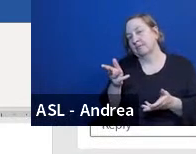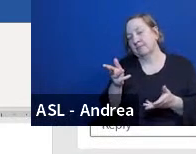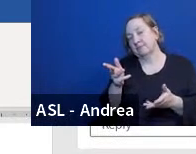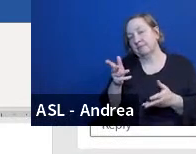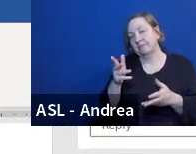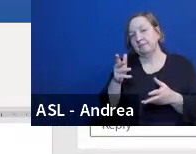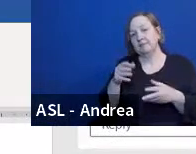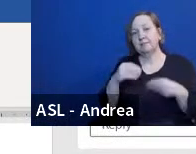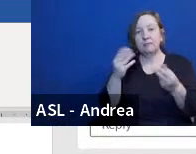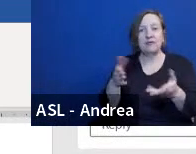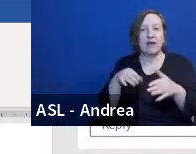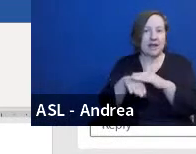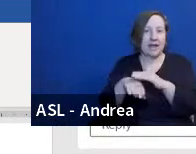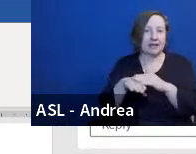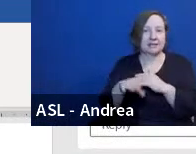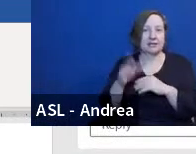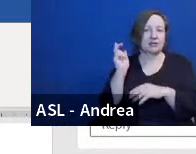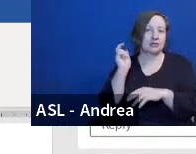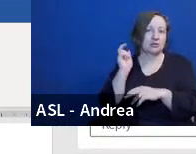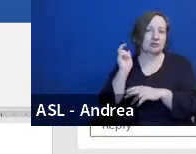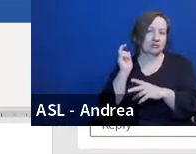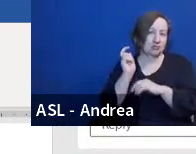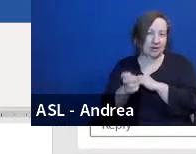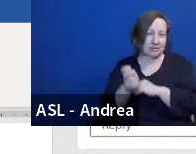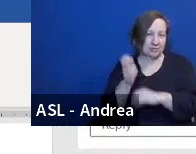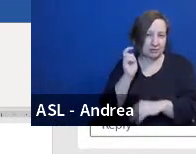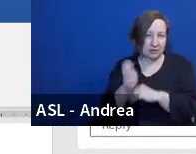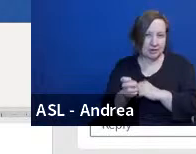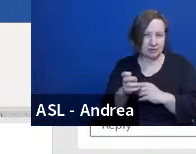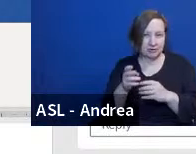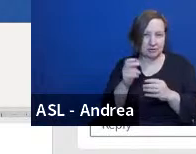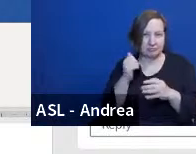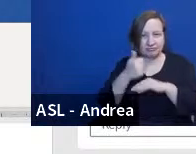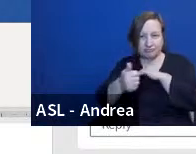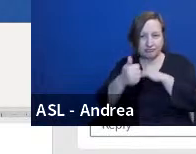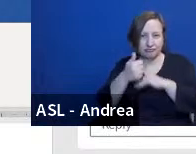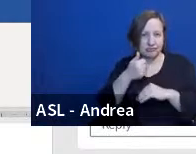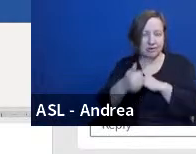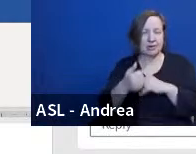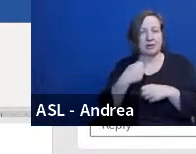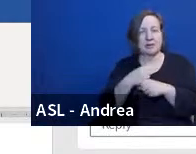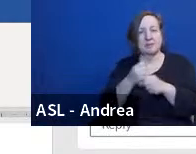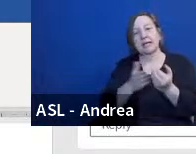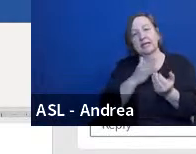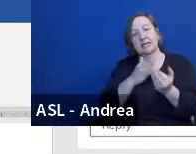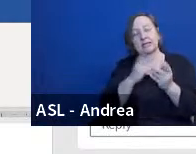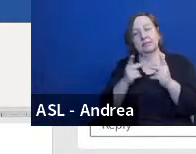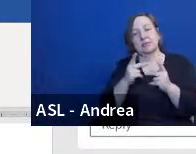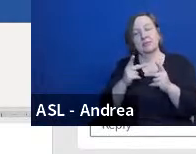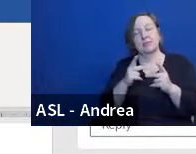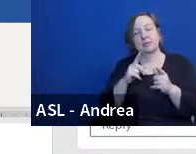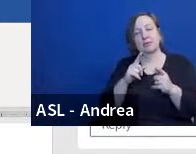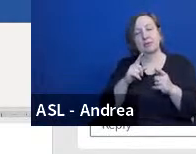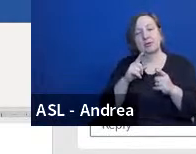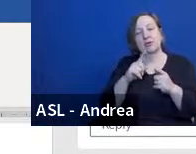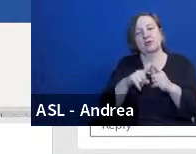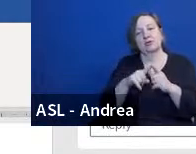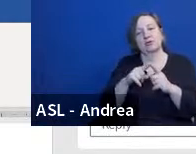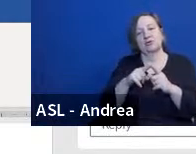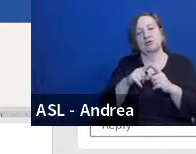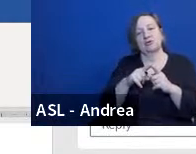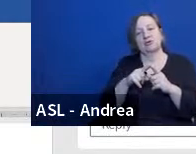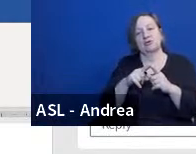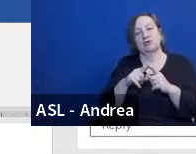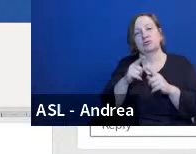providing access. I mean, it's a transportation corridor, so it's about making it easier for people to transport